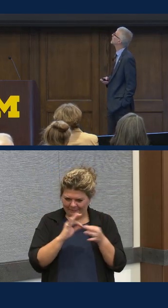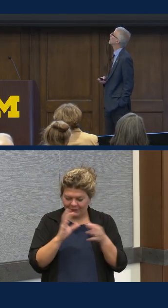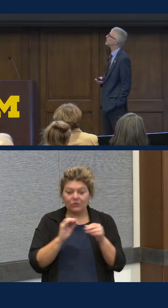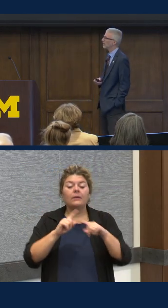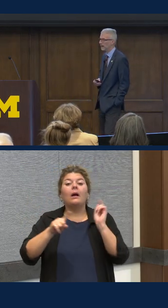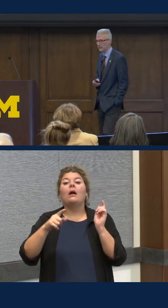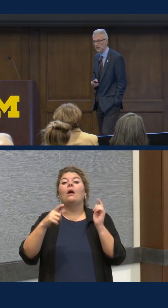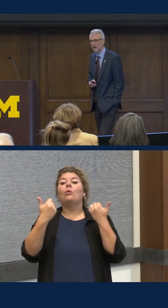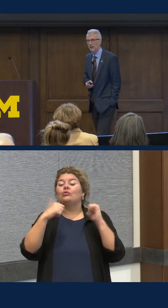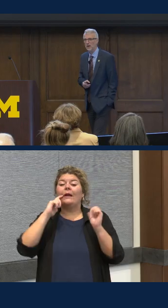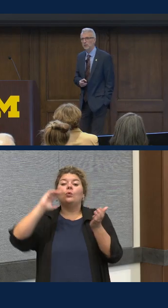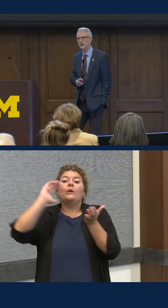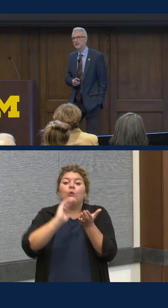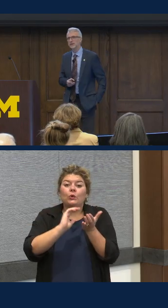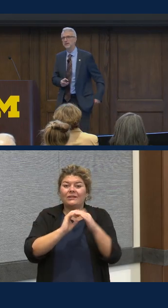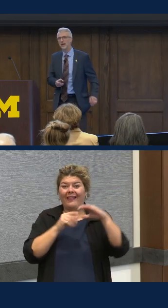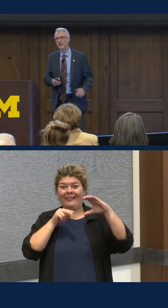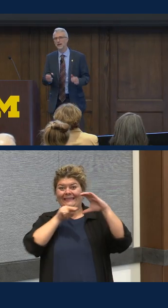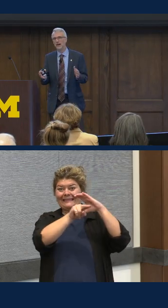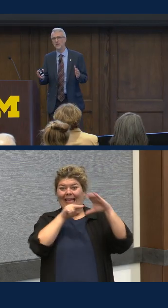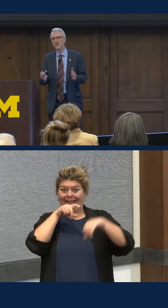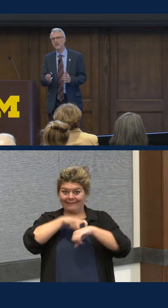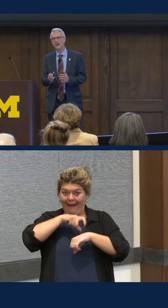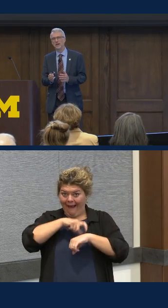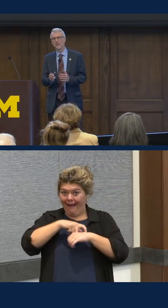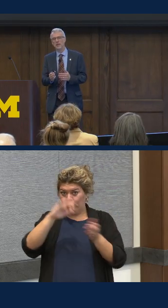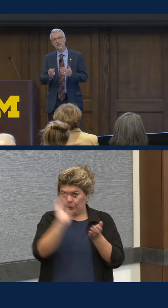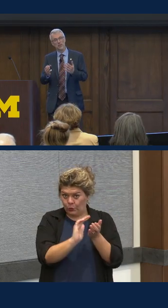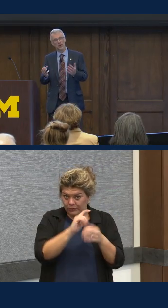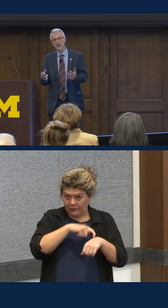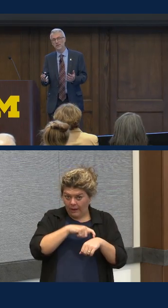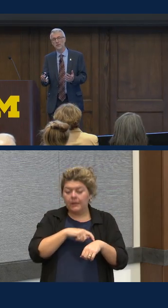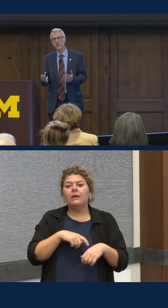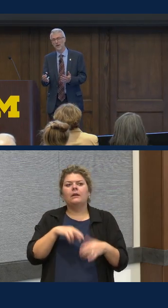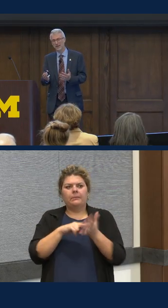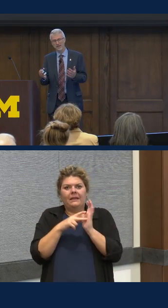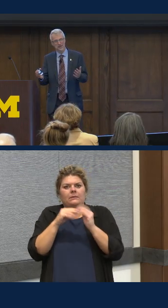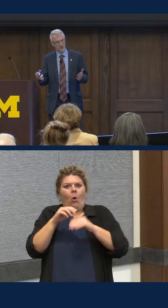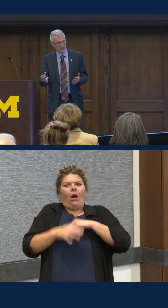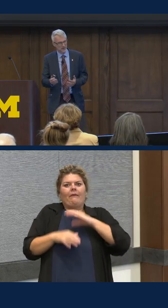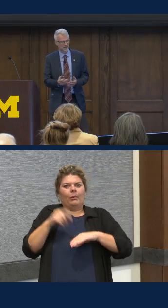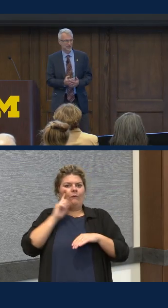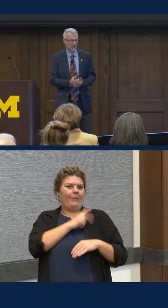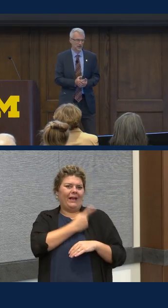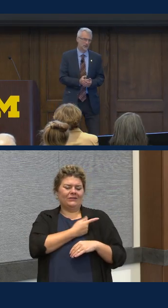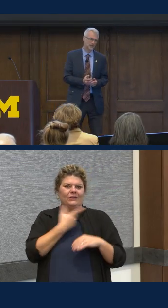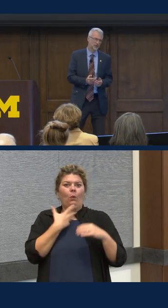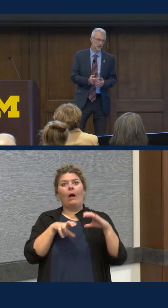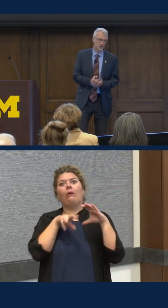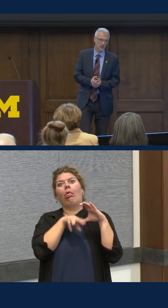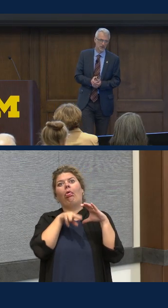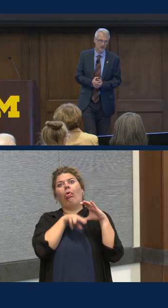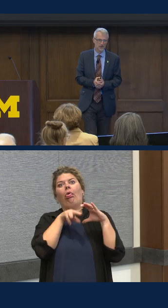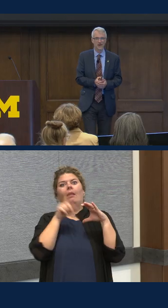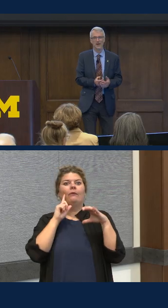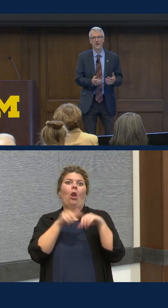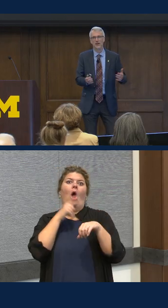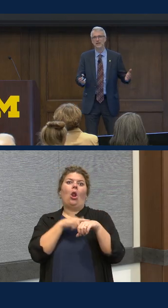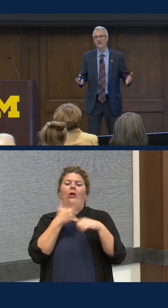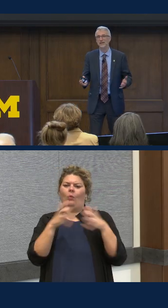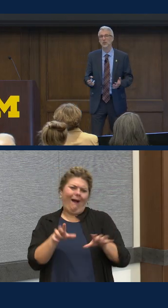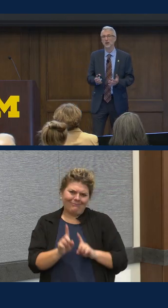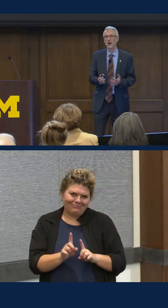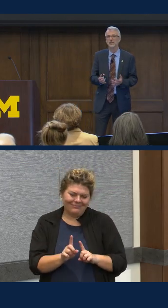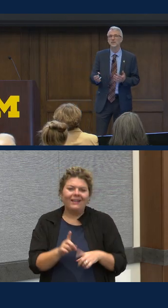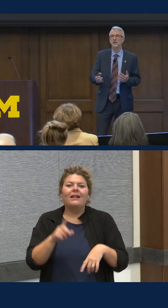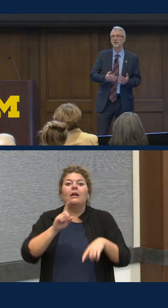reduce scan time. Reducing scan time makes it more comfortable for patients. Nobody wants to lay down in those tubes for a long, long time, and